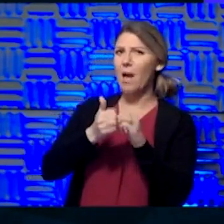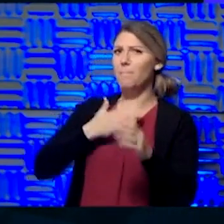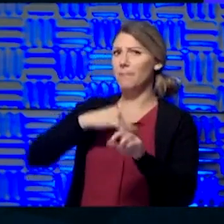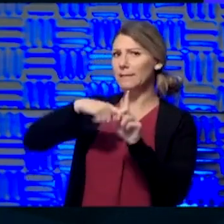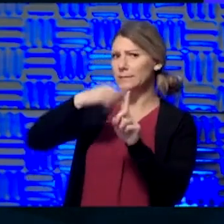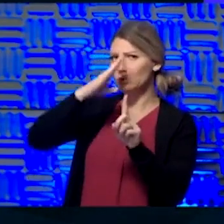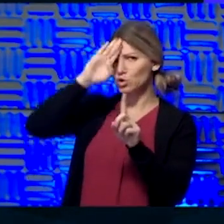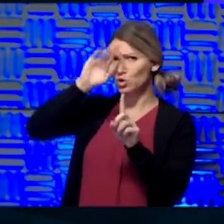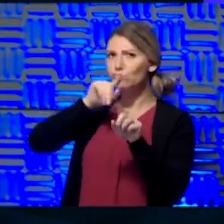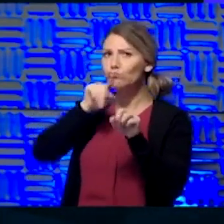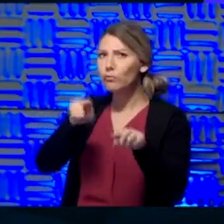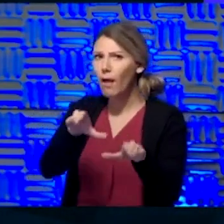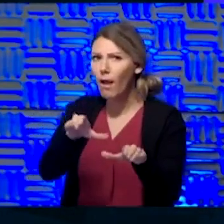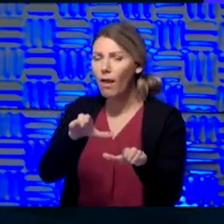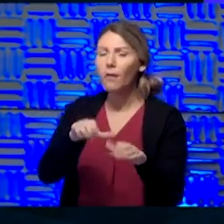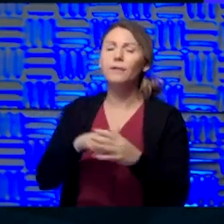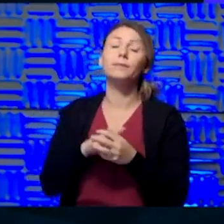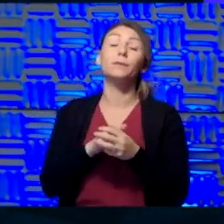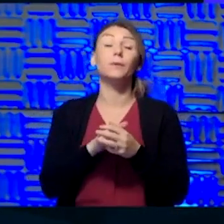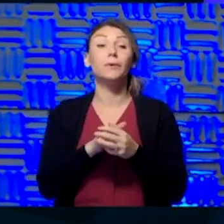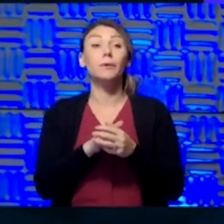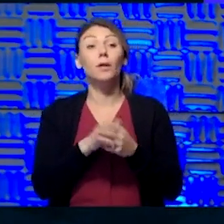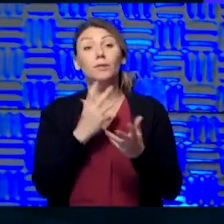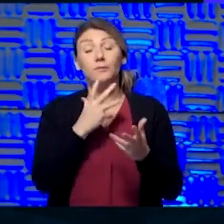And fortunately,